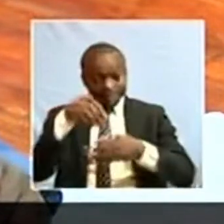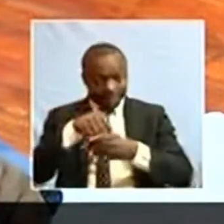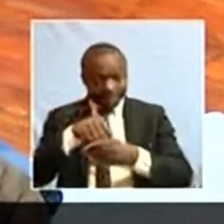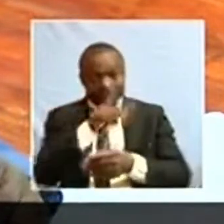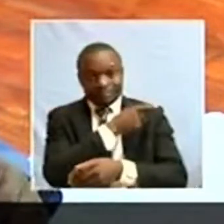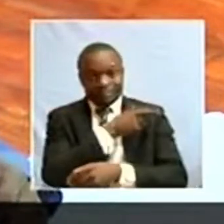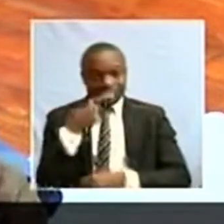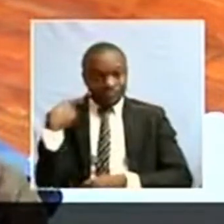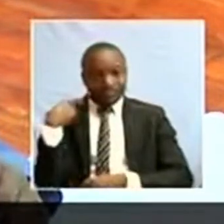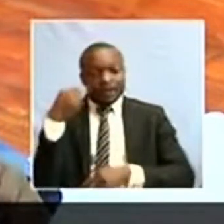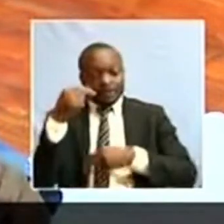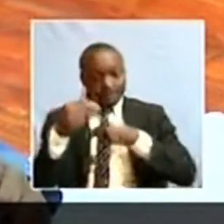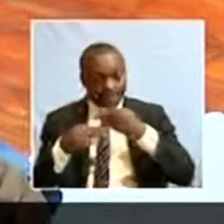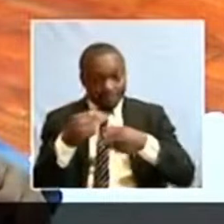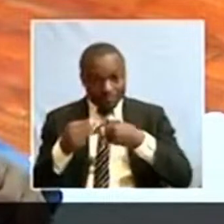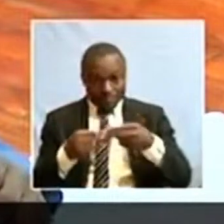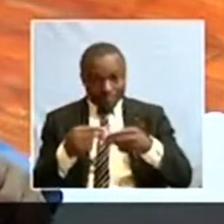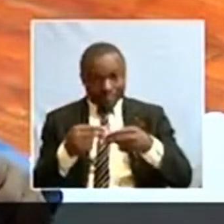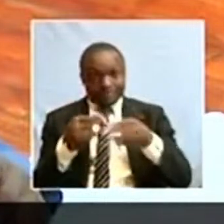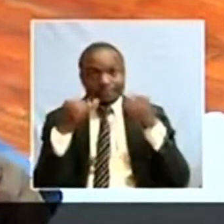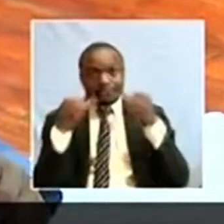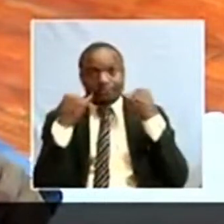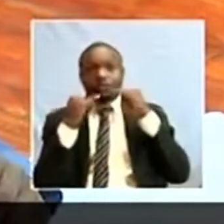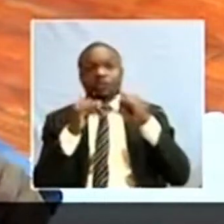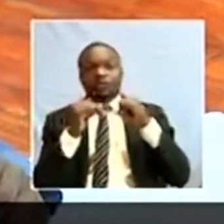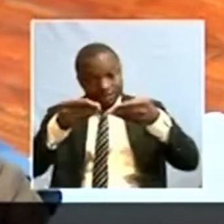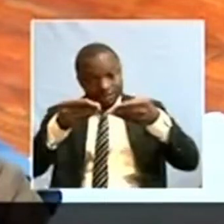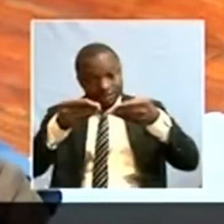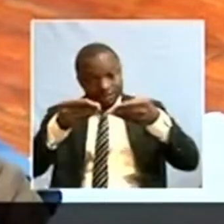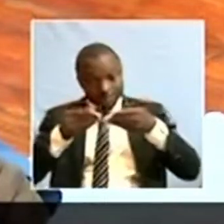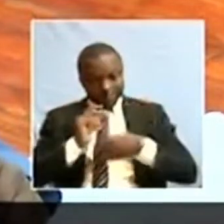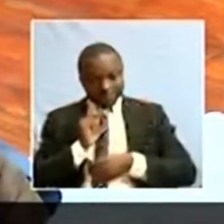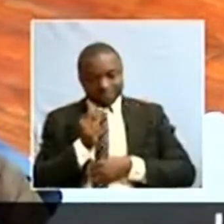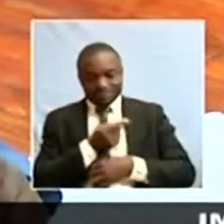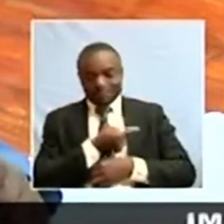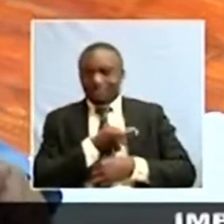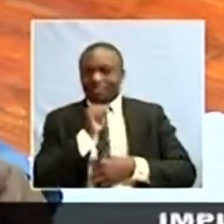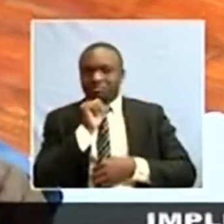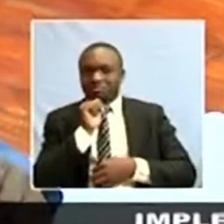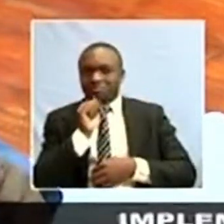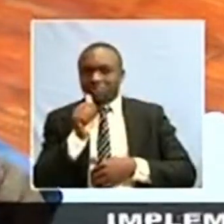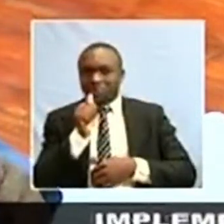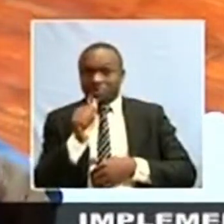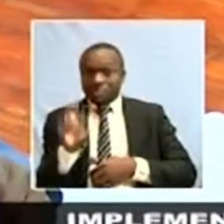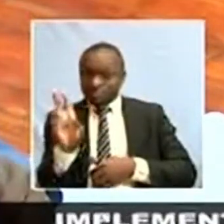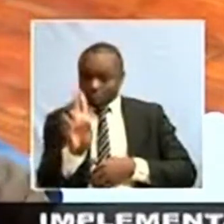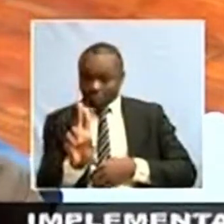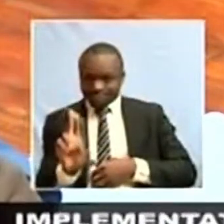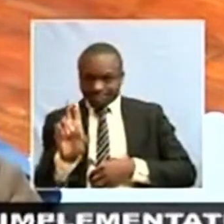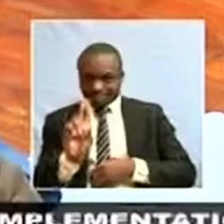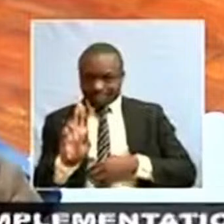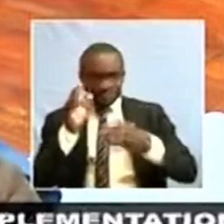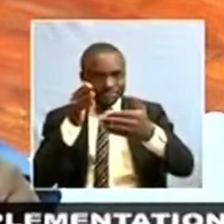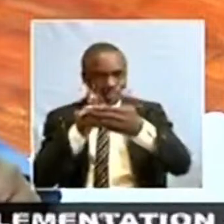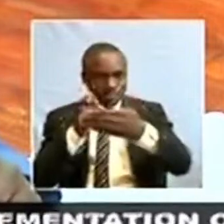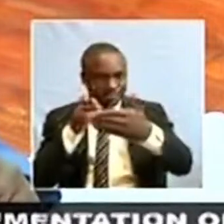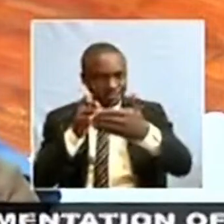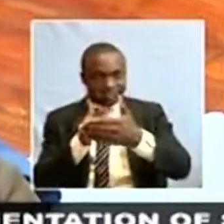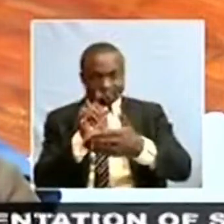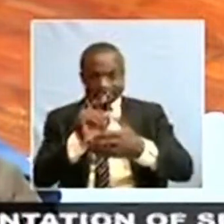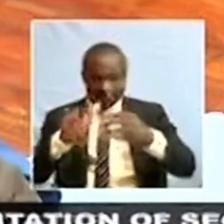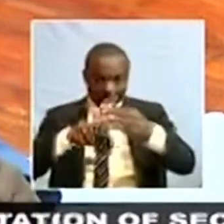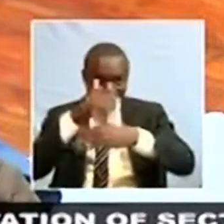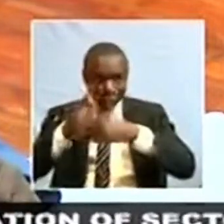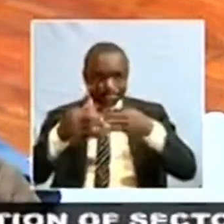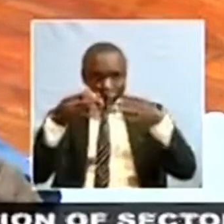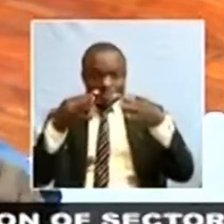means that the information you will give us, it cannot be used against you outside Parliament or indeed in any court of law for as